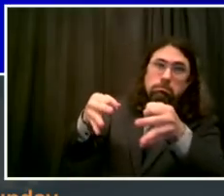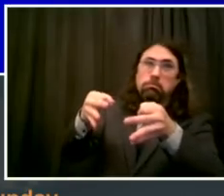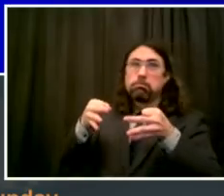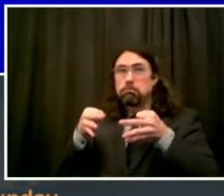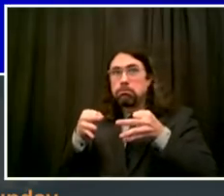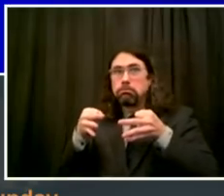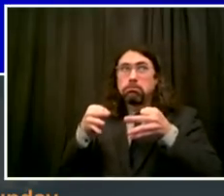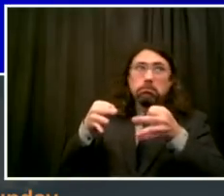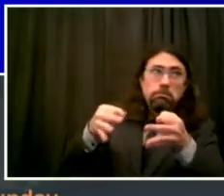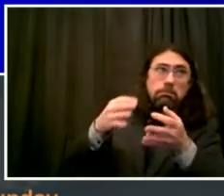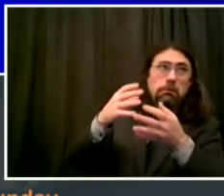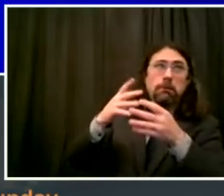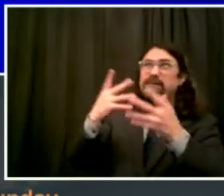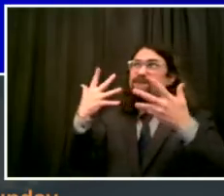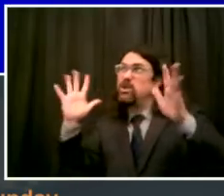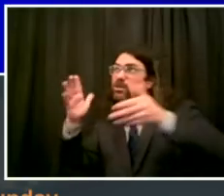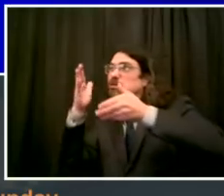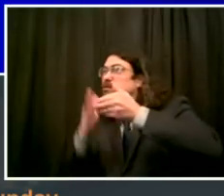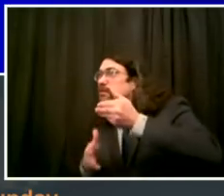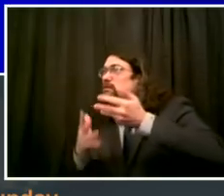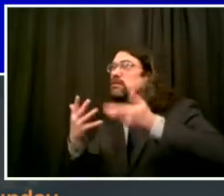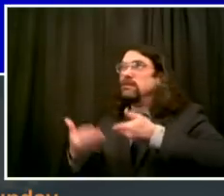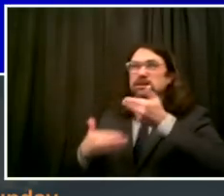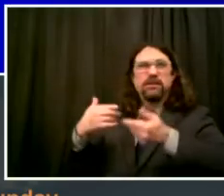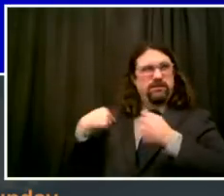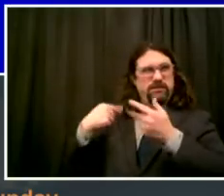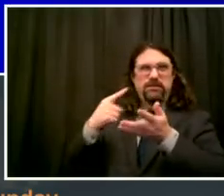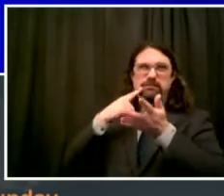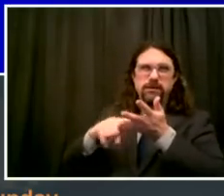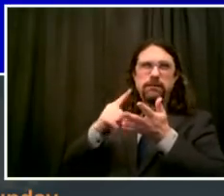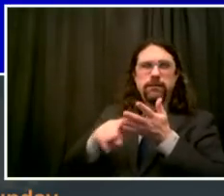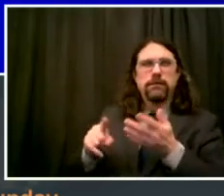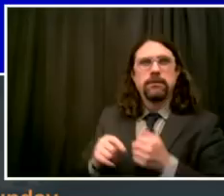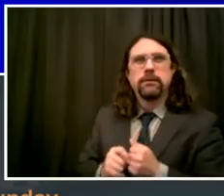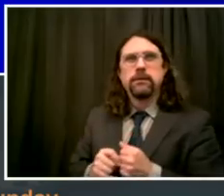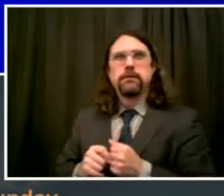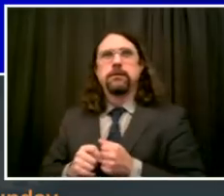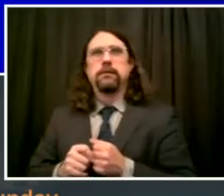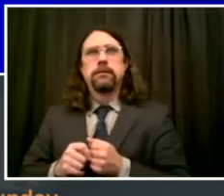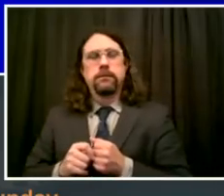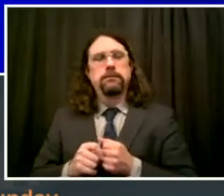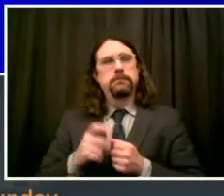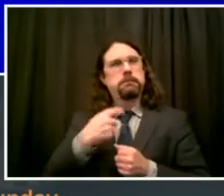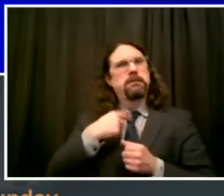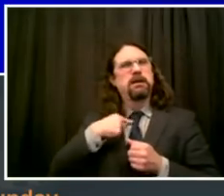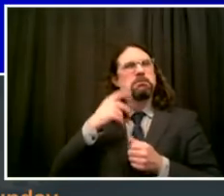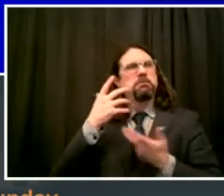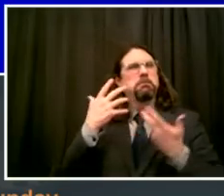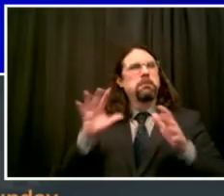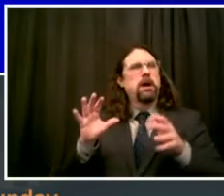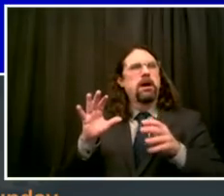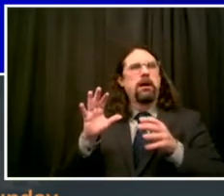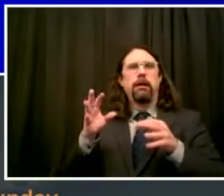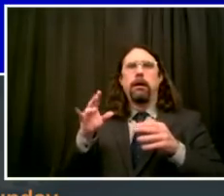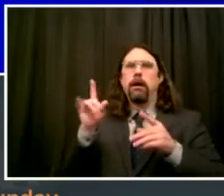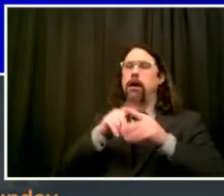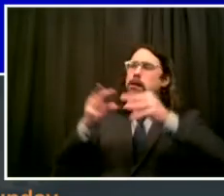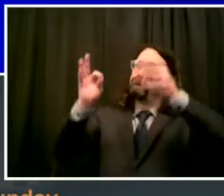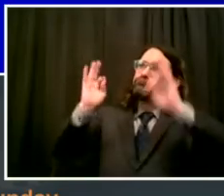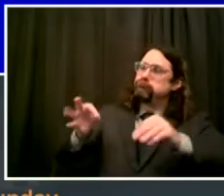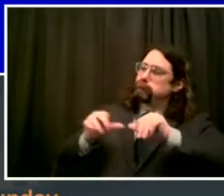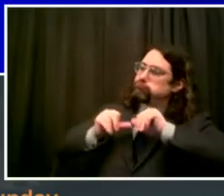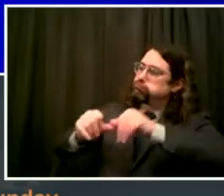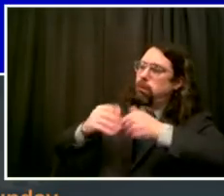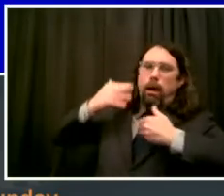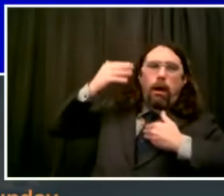on cleanliness, very important to the overall health and well-being of the city. So we've suspended alternate side many, many times in